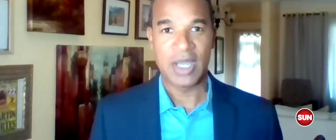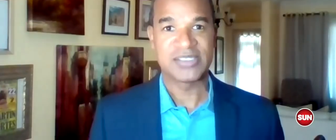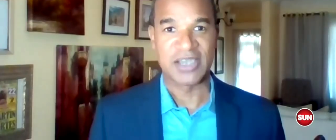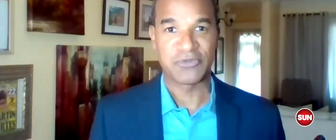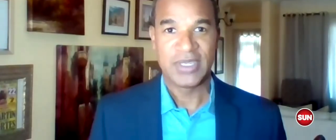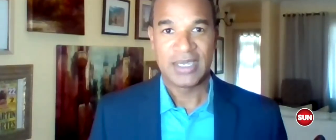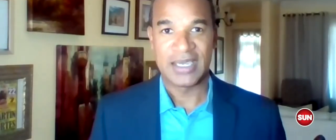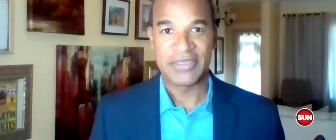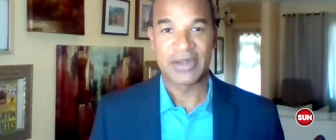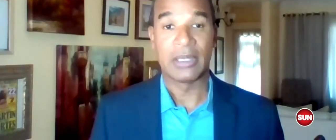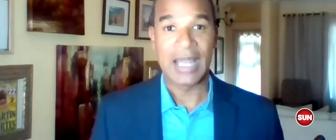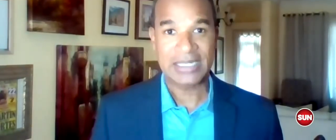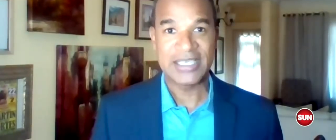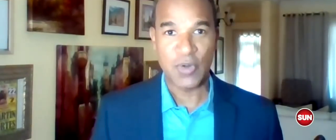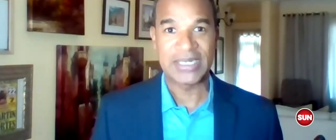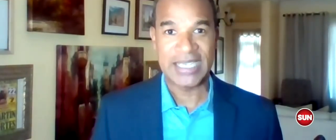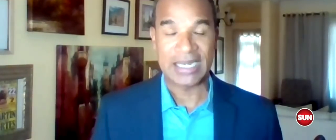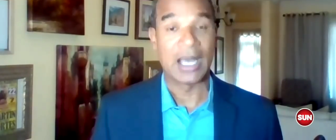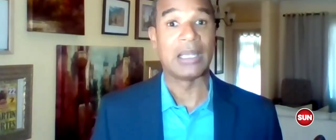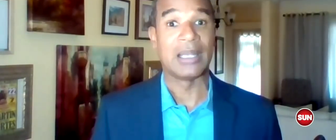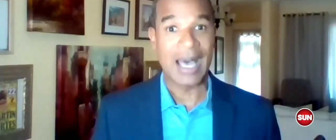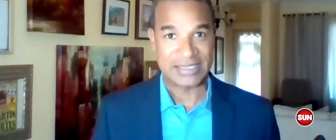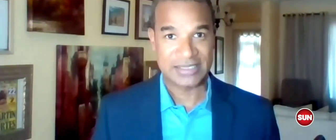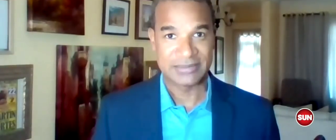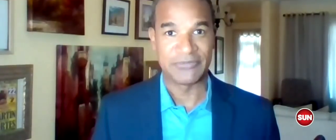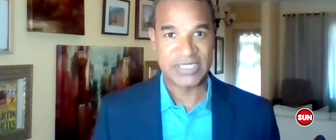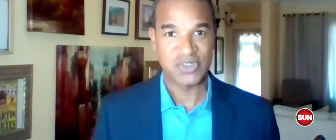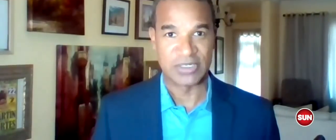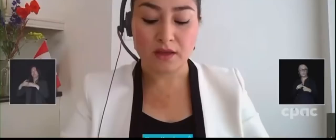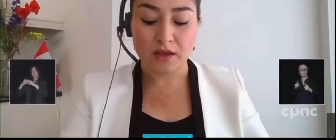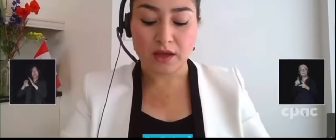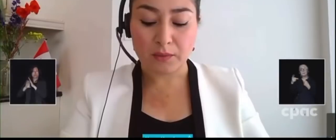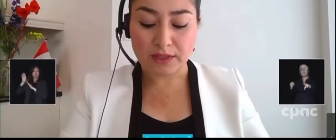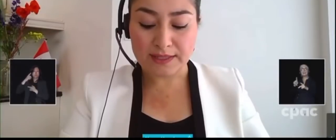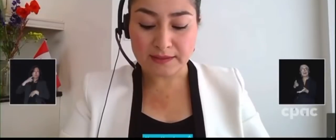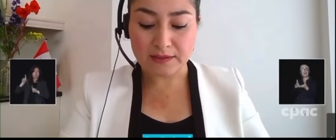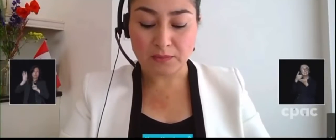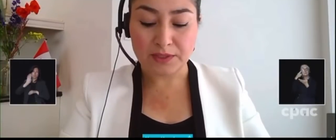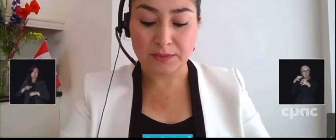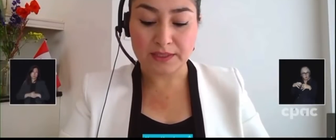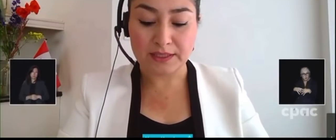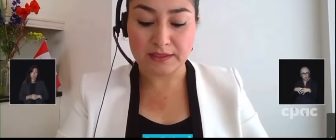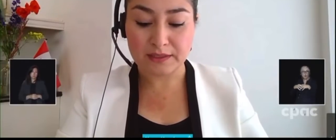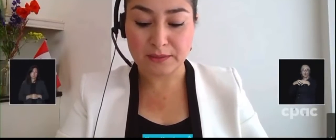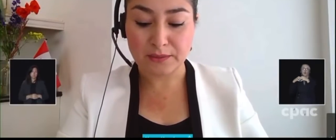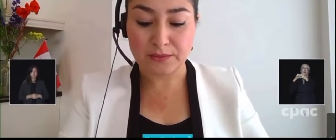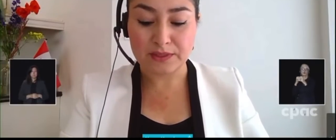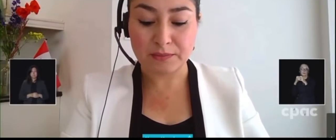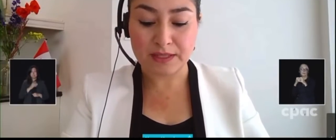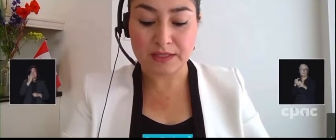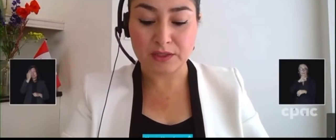Maryam Monsef that are likely going to get a lot of attention. I want to take this opportunity